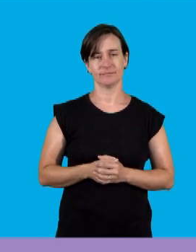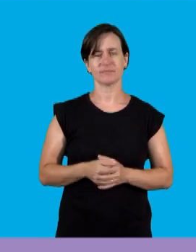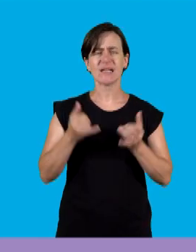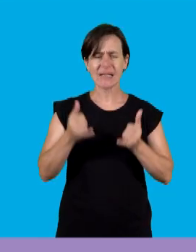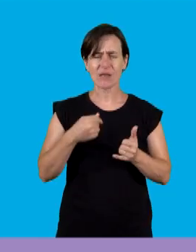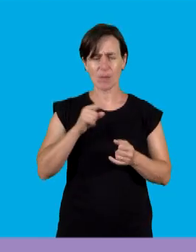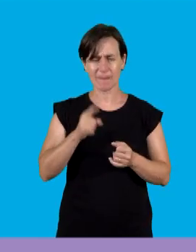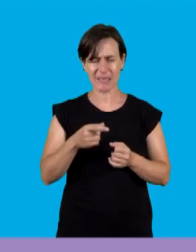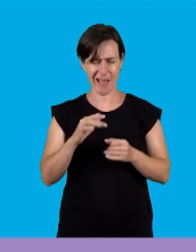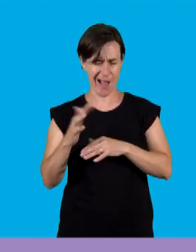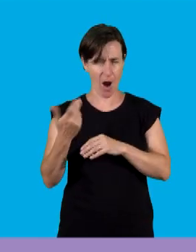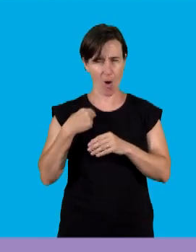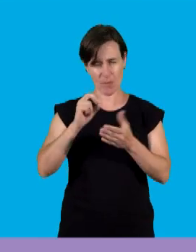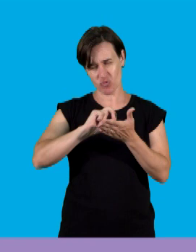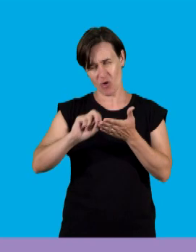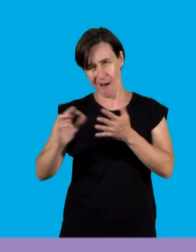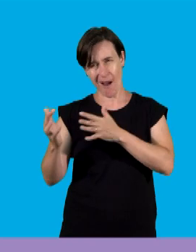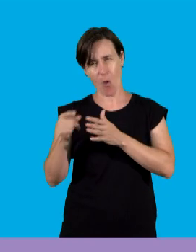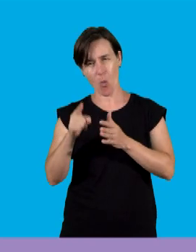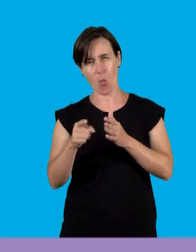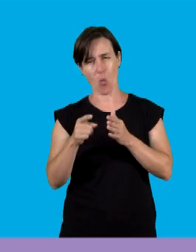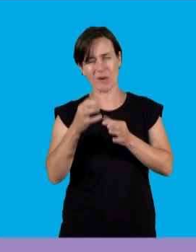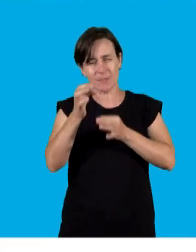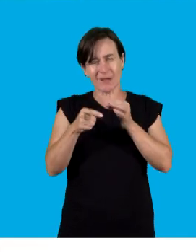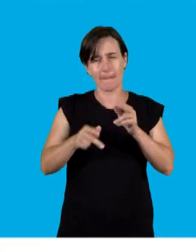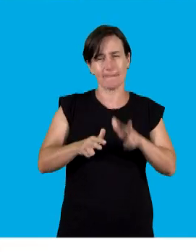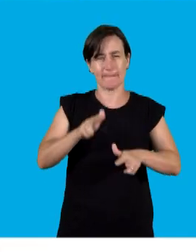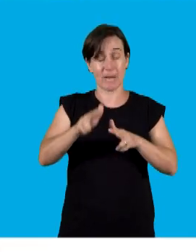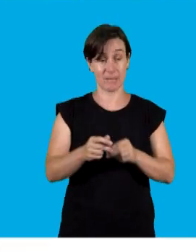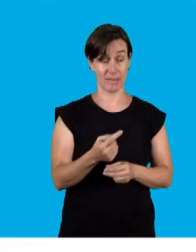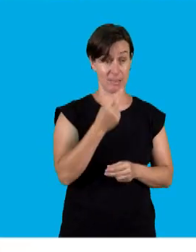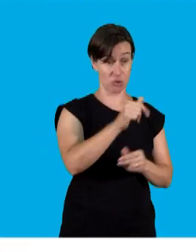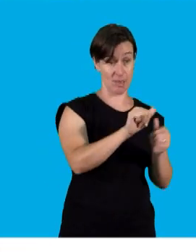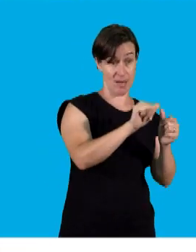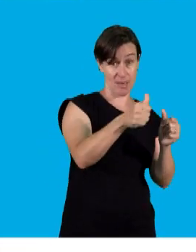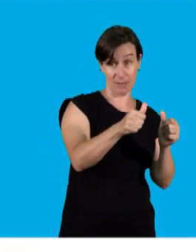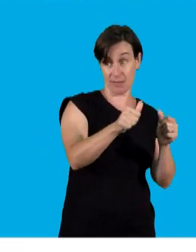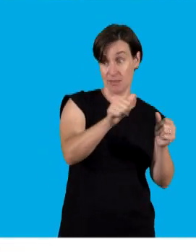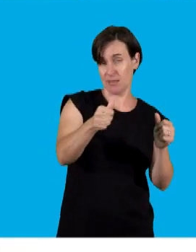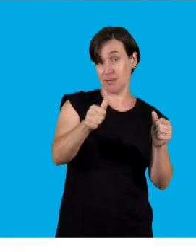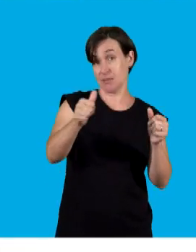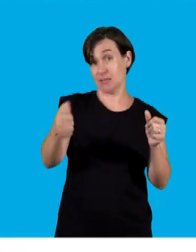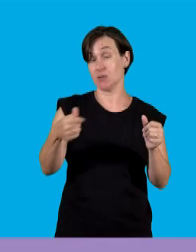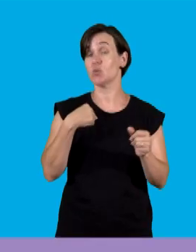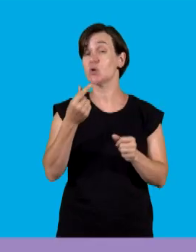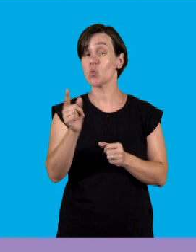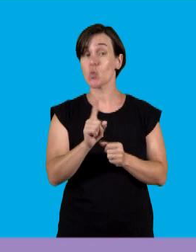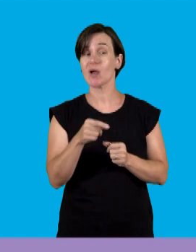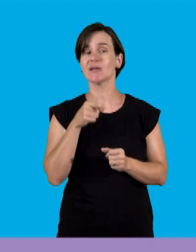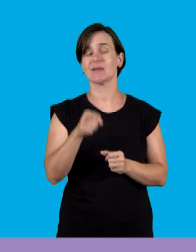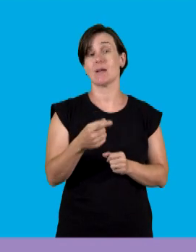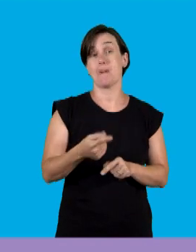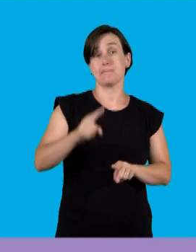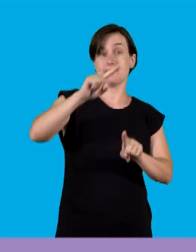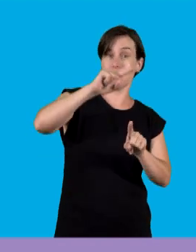triangles. So let's explain the pattern in words. What is happening each time we move onto each figure? Yes,